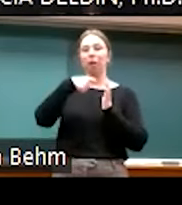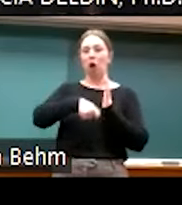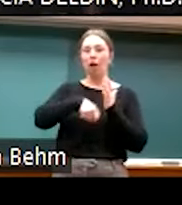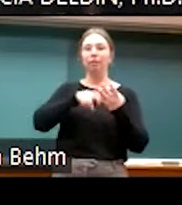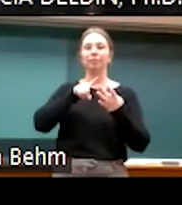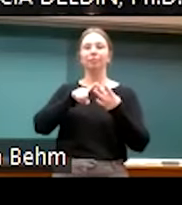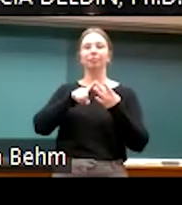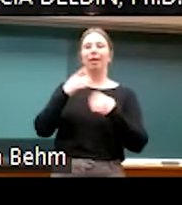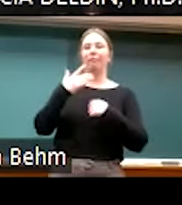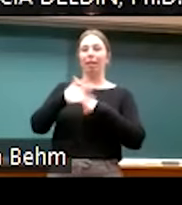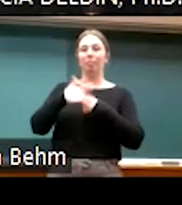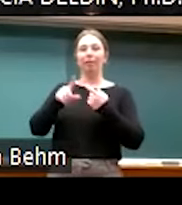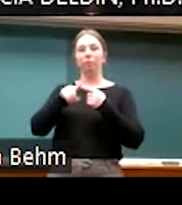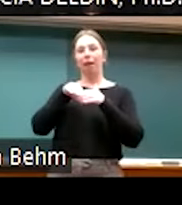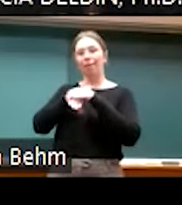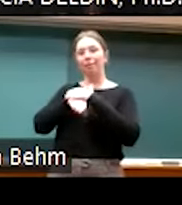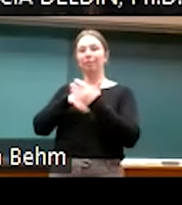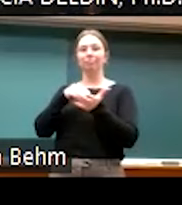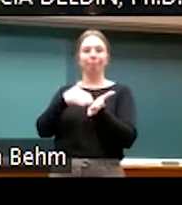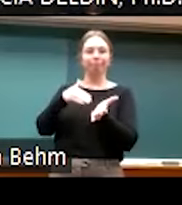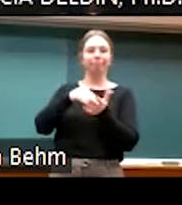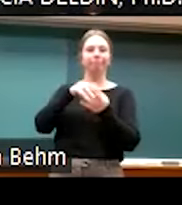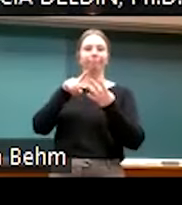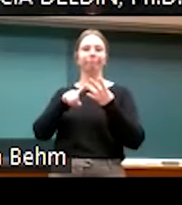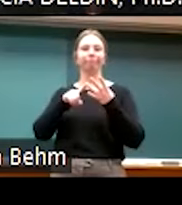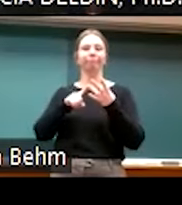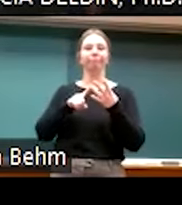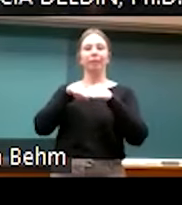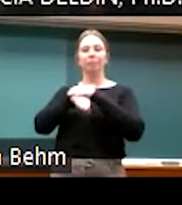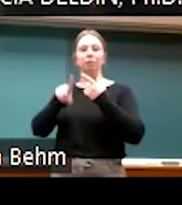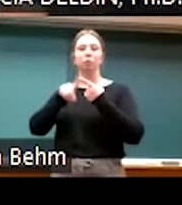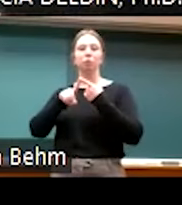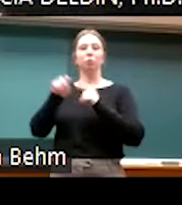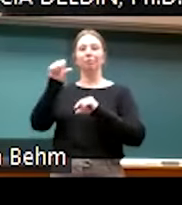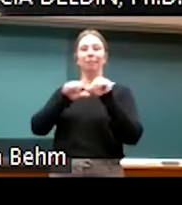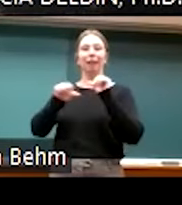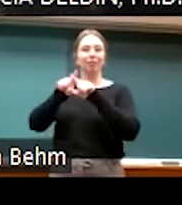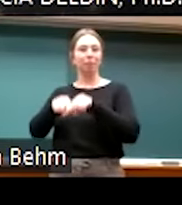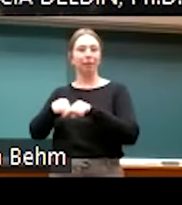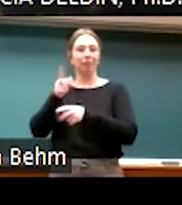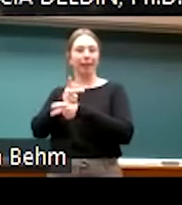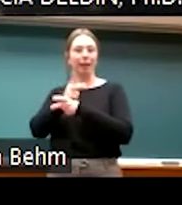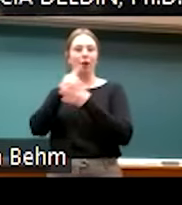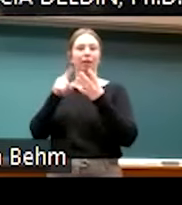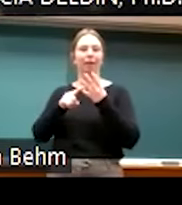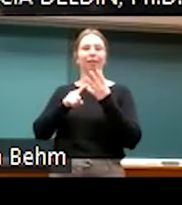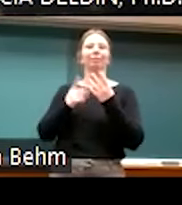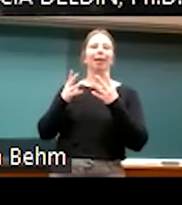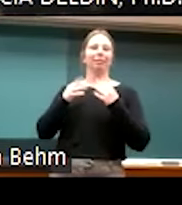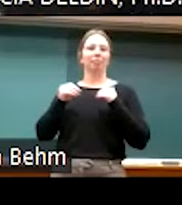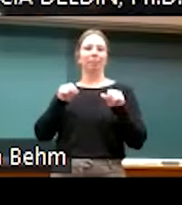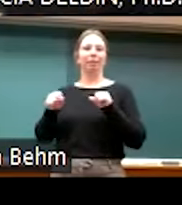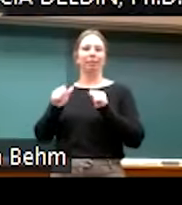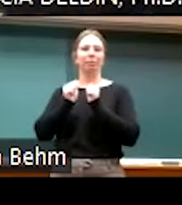clinicians, accessibility to science-based care, and acceptability to constituents. And I'll go through each one briefly.